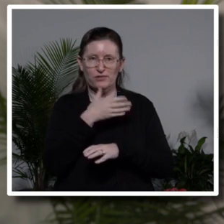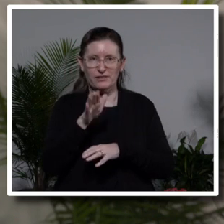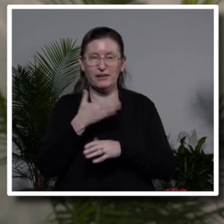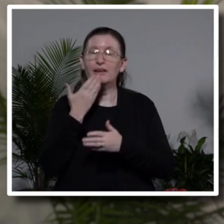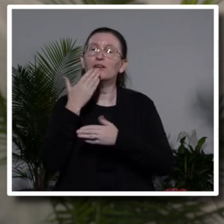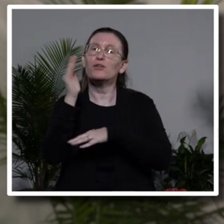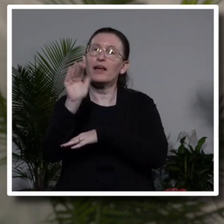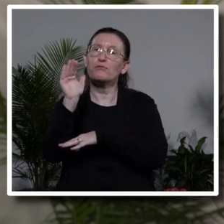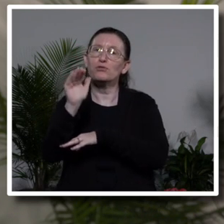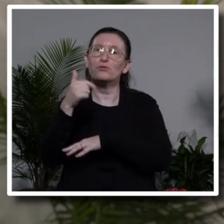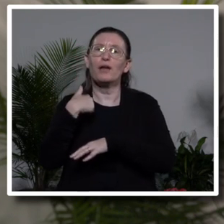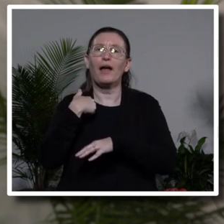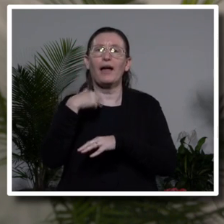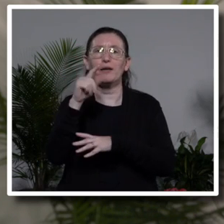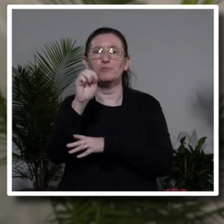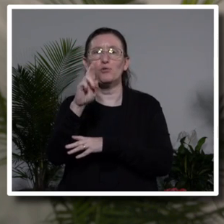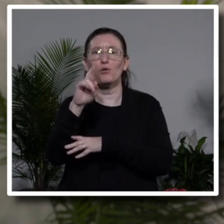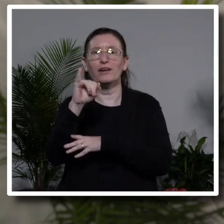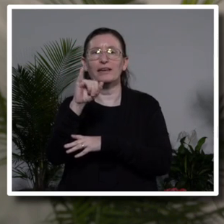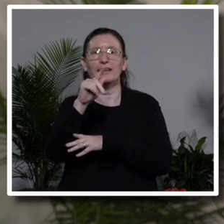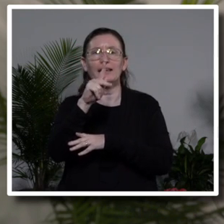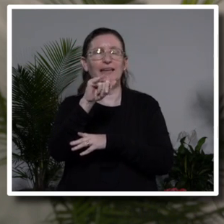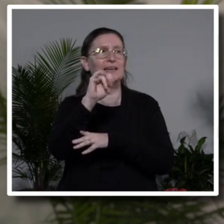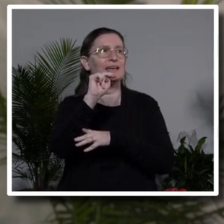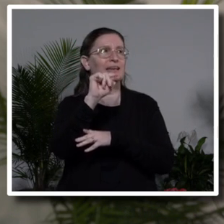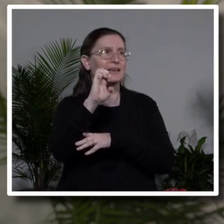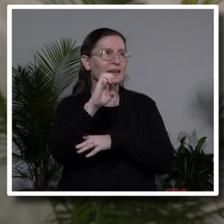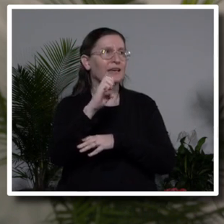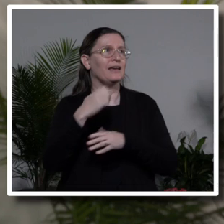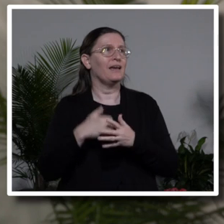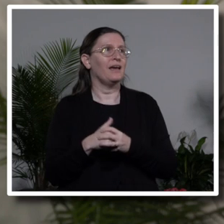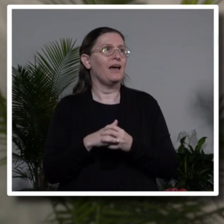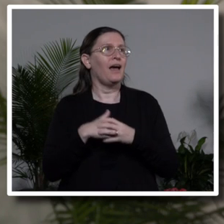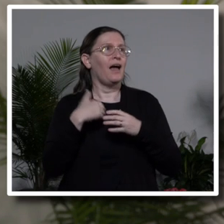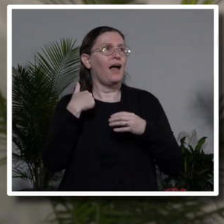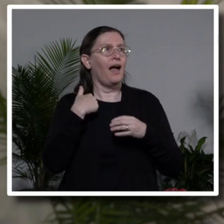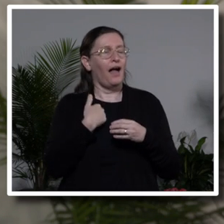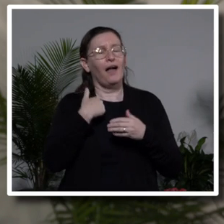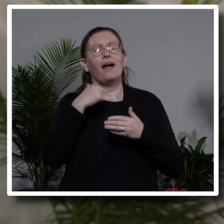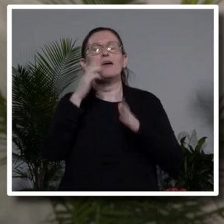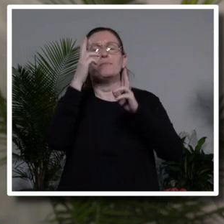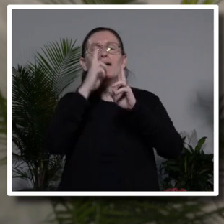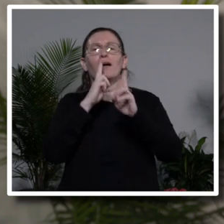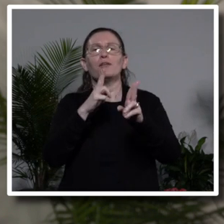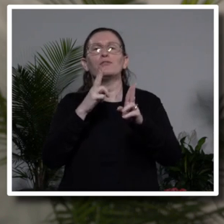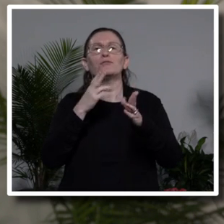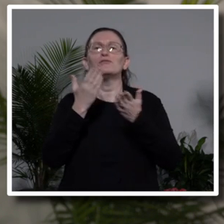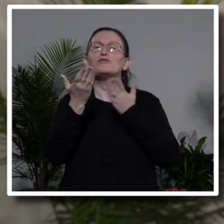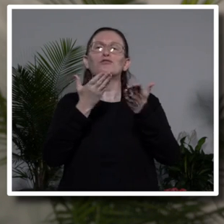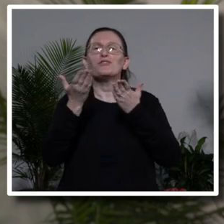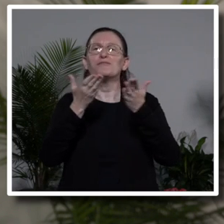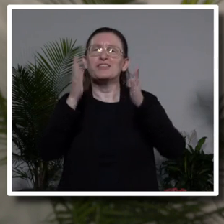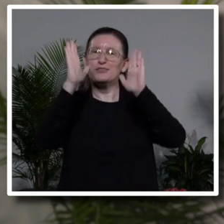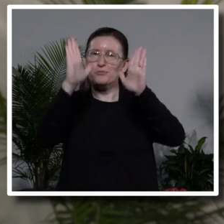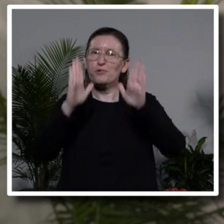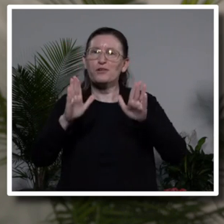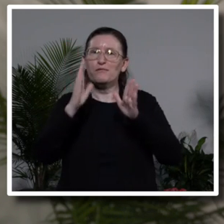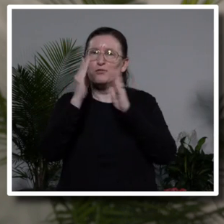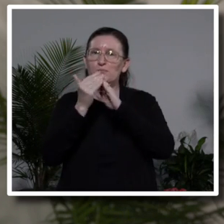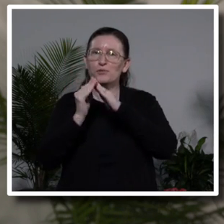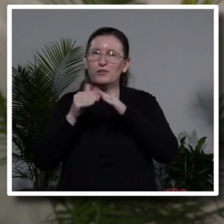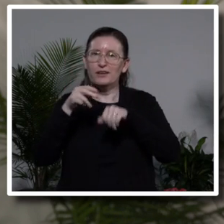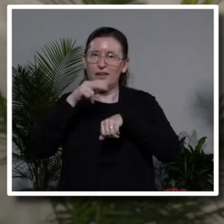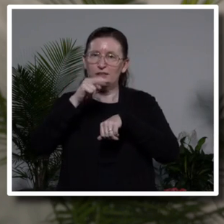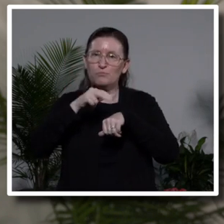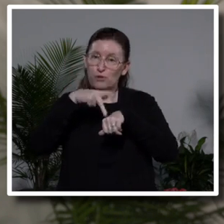Good afternoon. I am Tori Kane, and I have the honor and the privilege to serve this wonderful community as principal of North